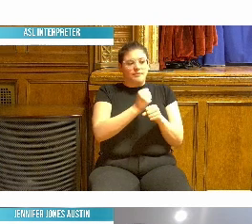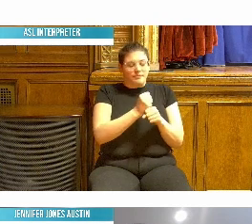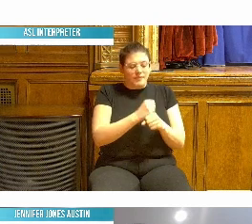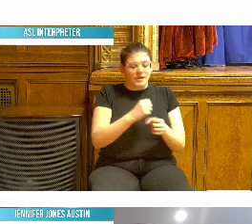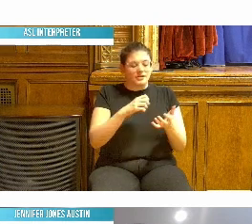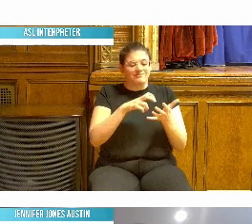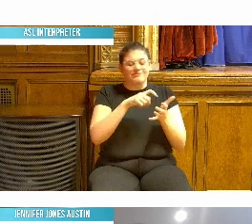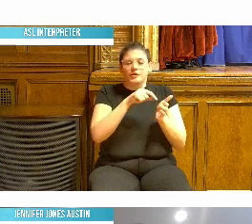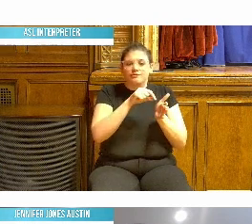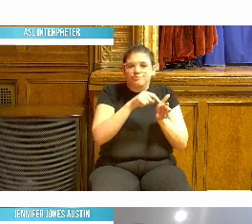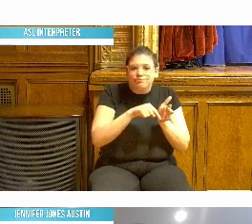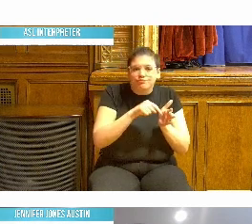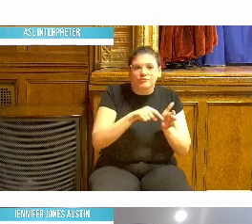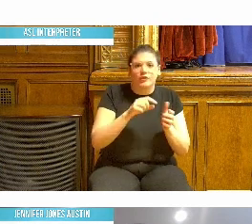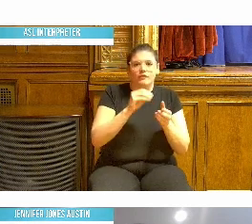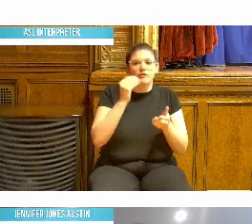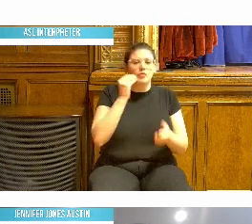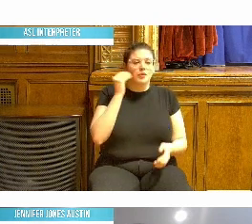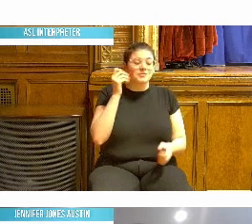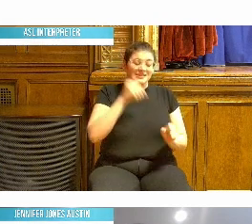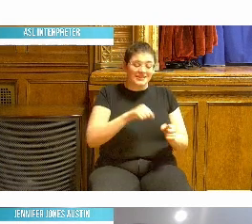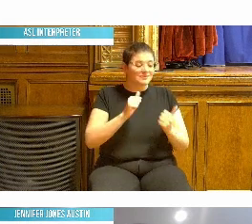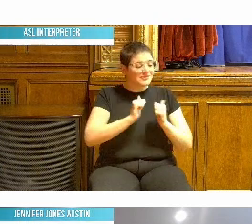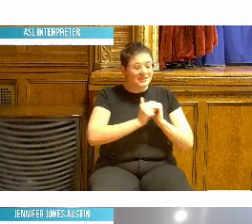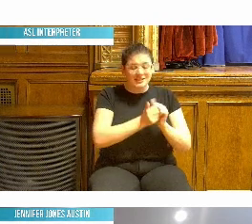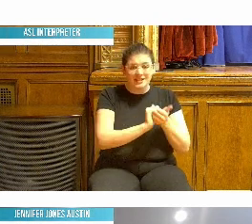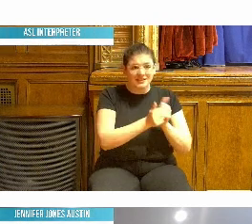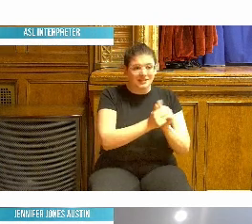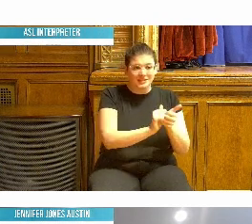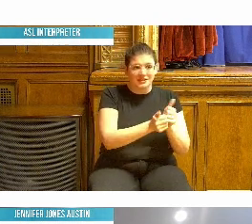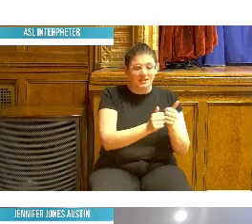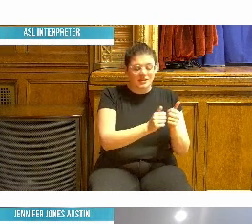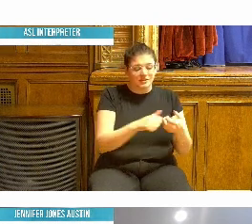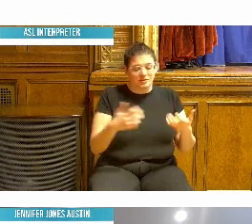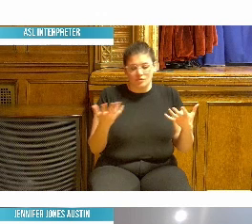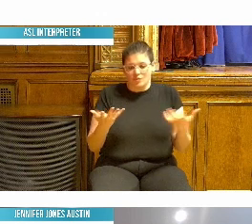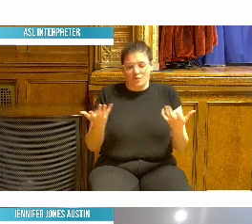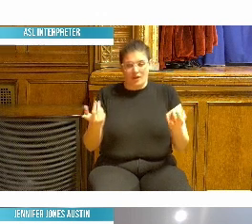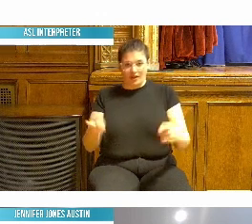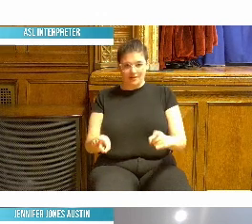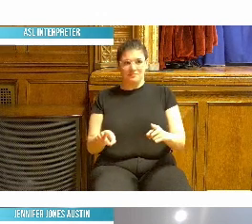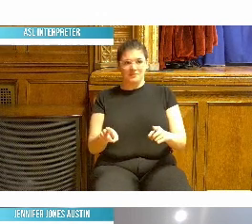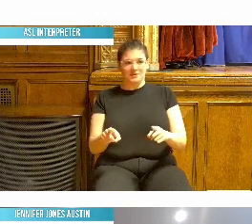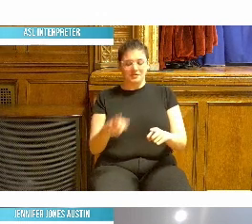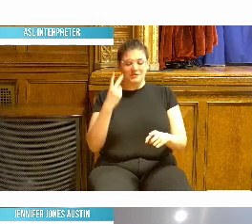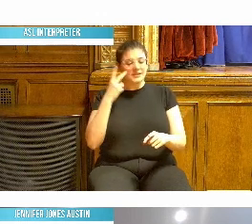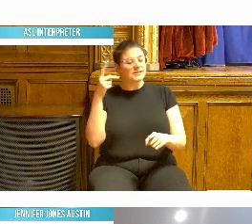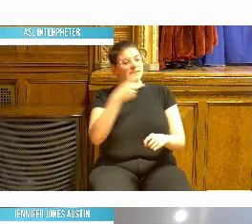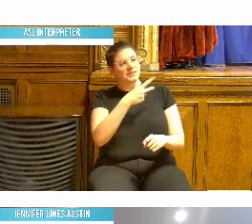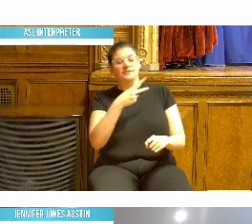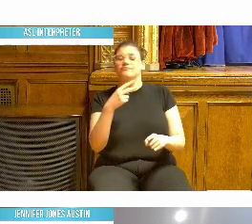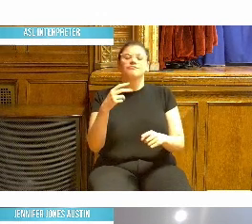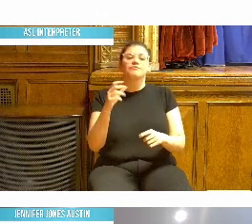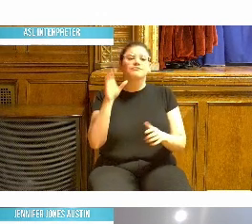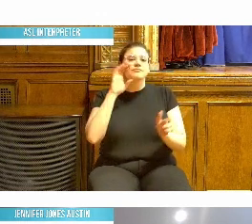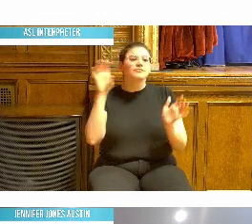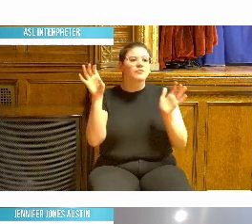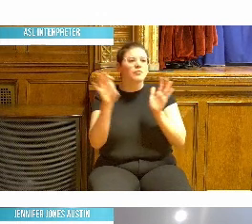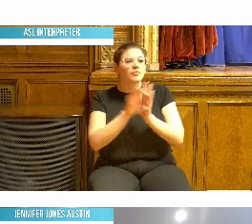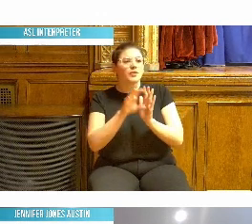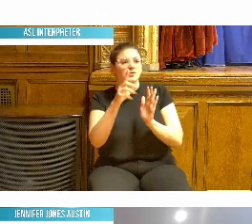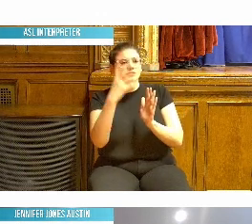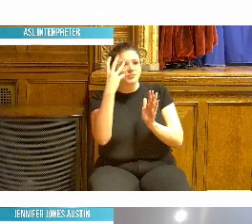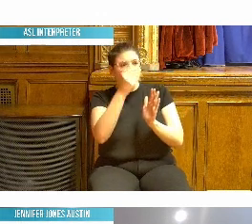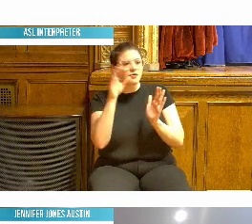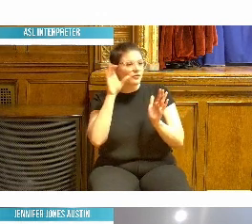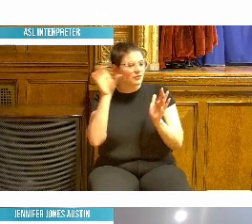can be very challenging. And then what happens is similar to what we saw in these beautiful pictures. You take thousands of